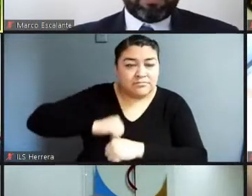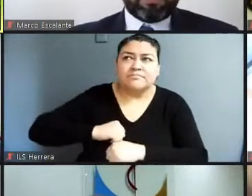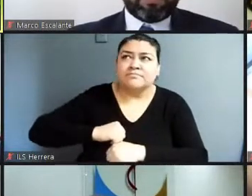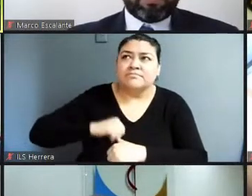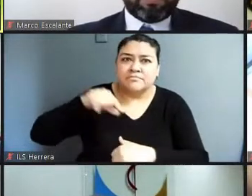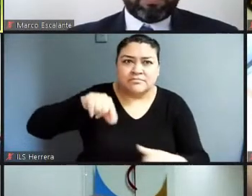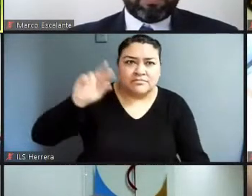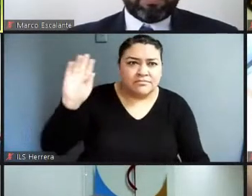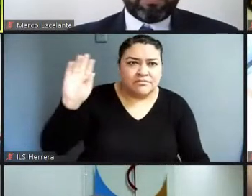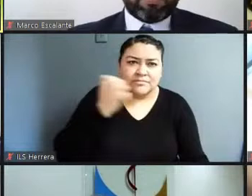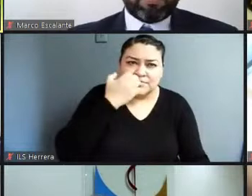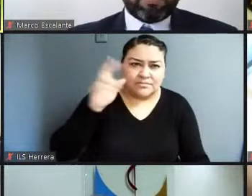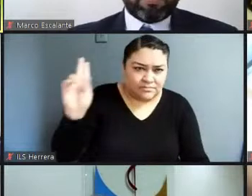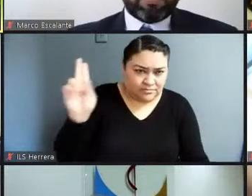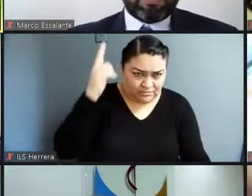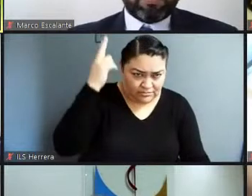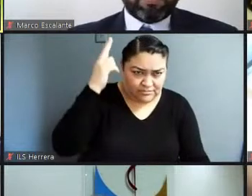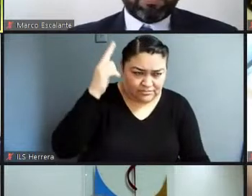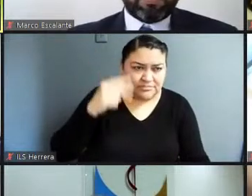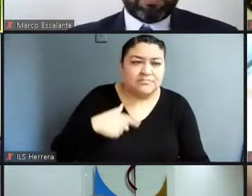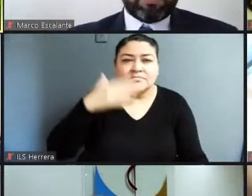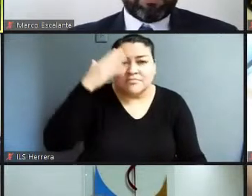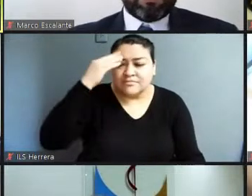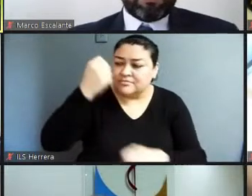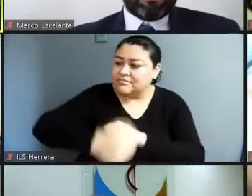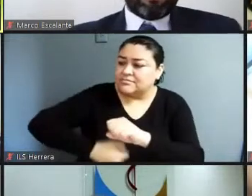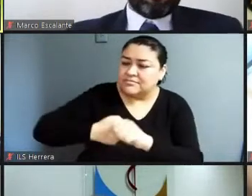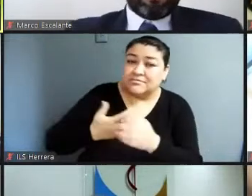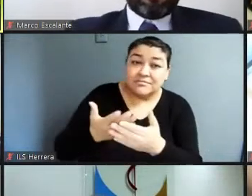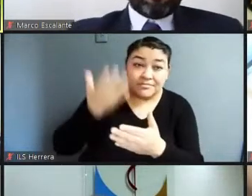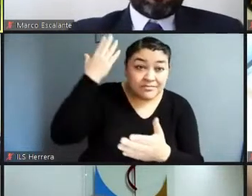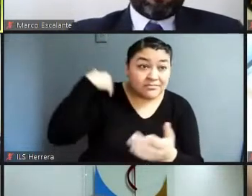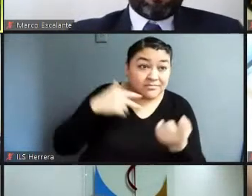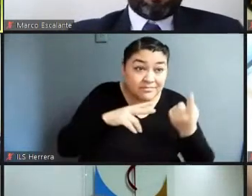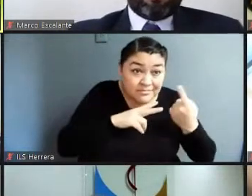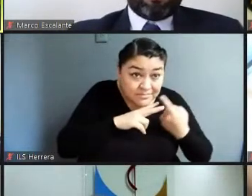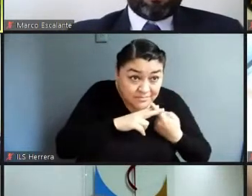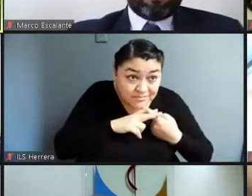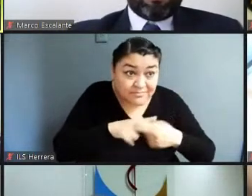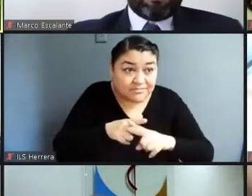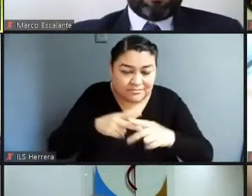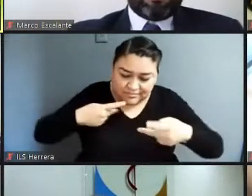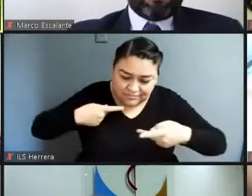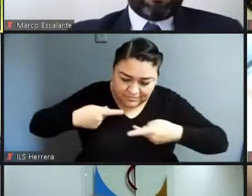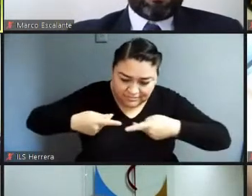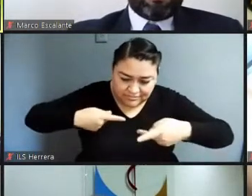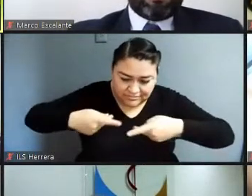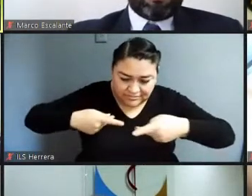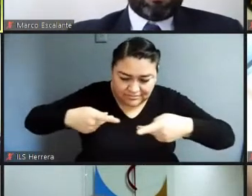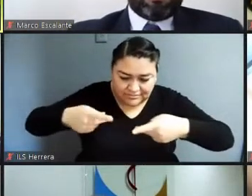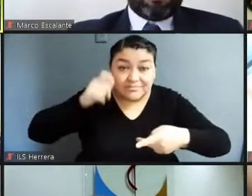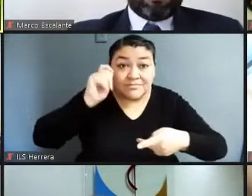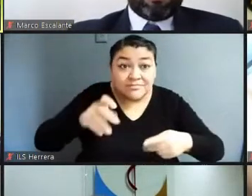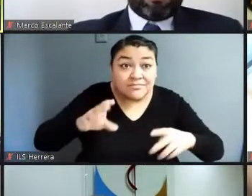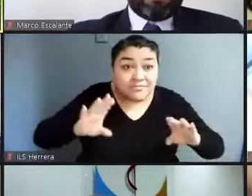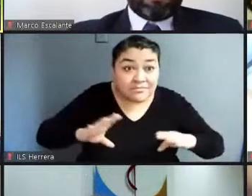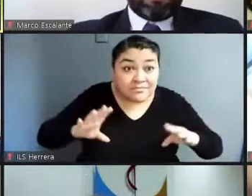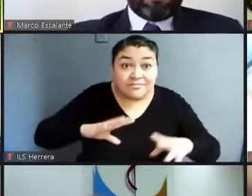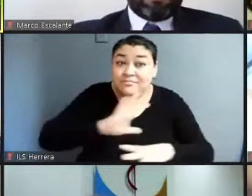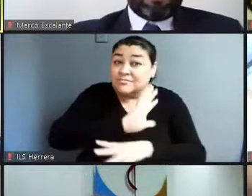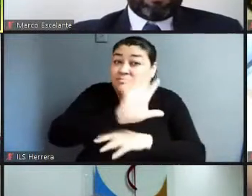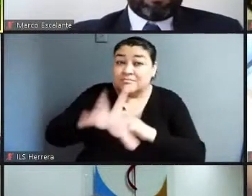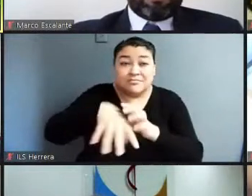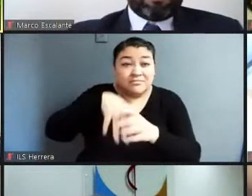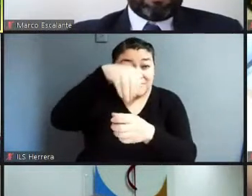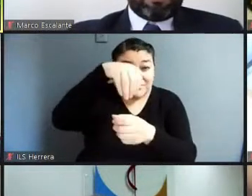academic development at the UNAM Medical School. In the past years, we started an assessment process, not only of